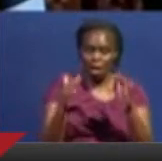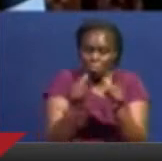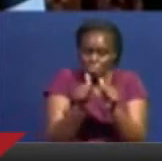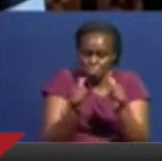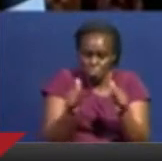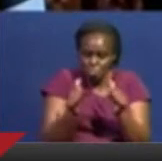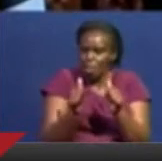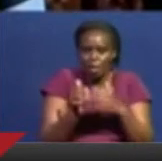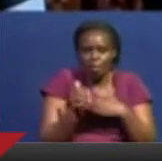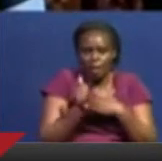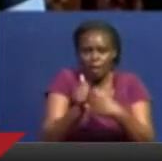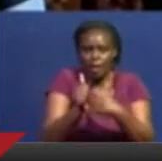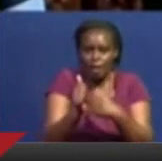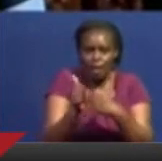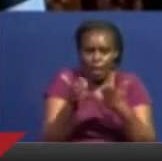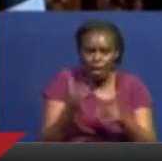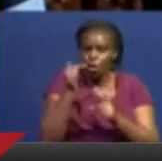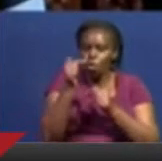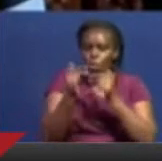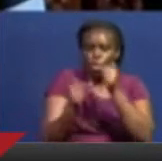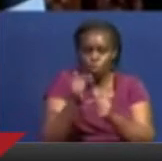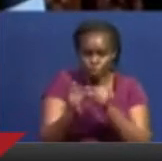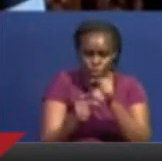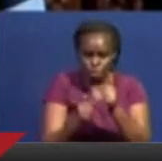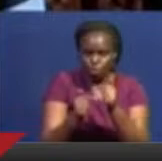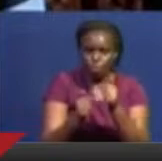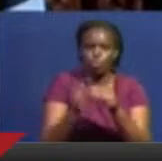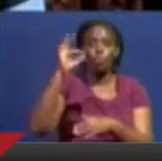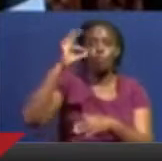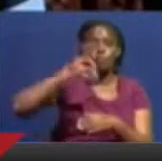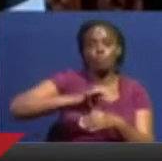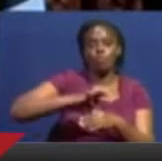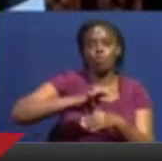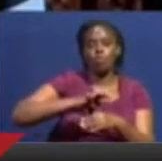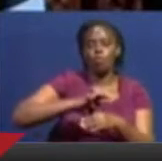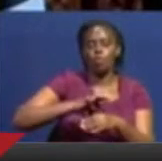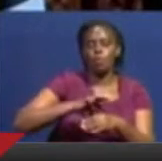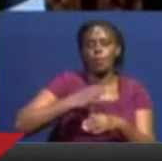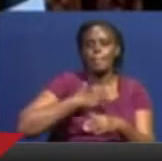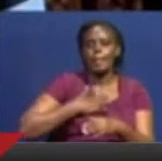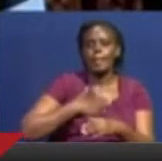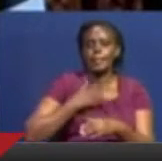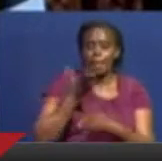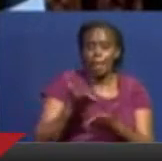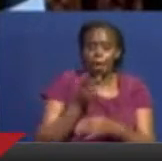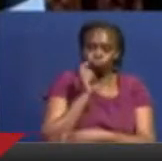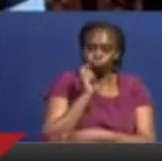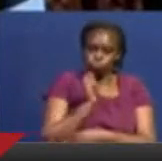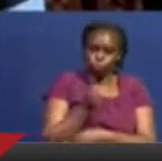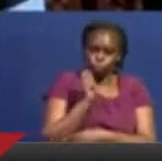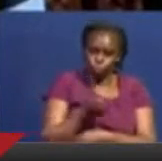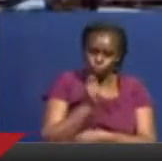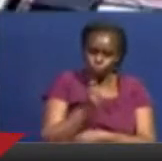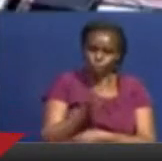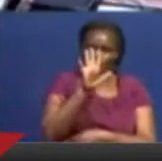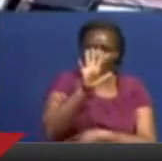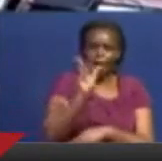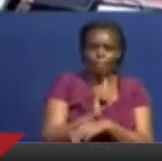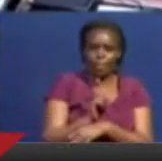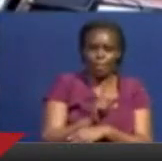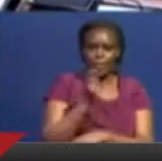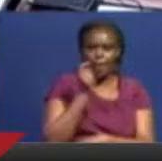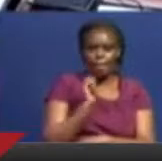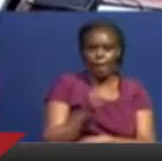therefore accordingly guided and may now proceed to take the vote. Clerk, can you ring the division bell for 5